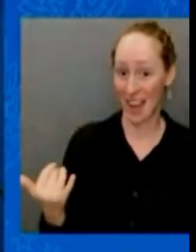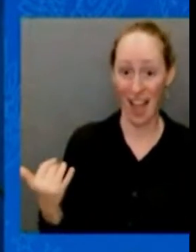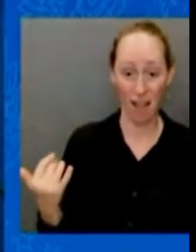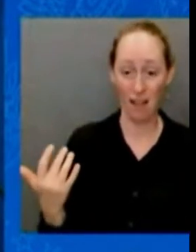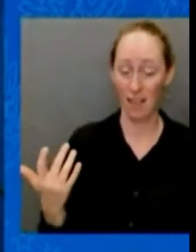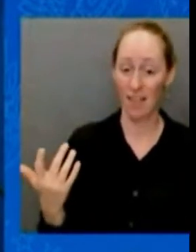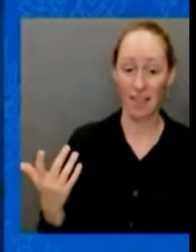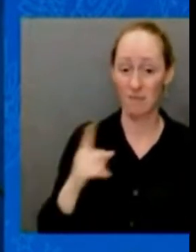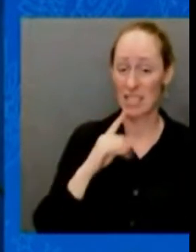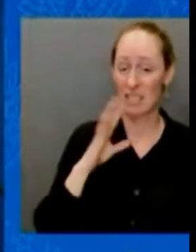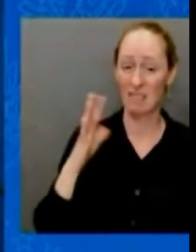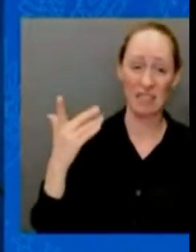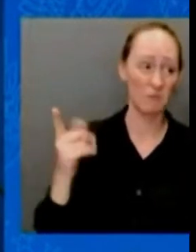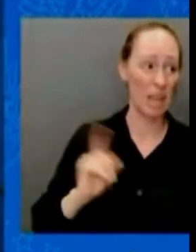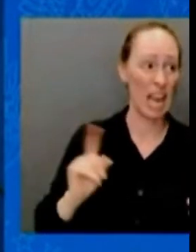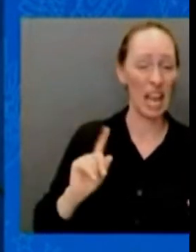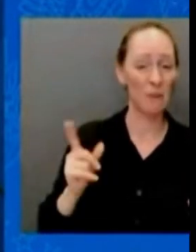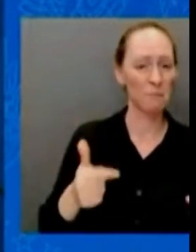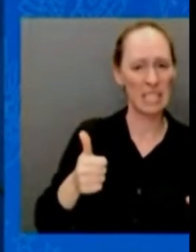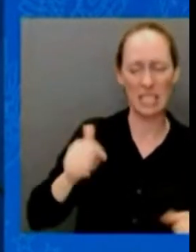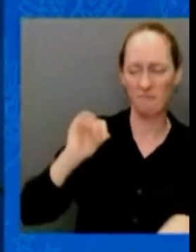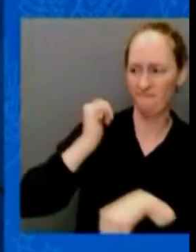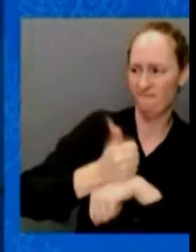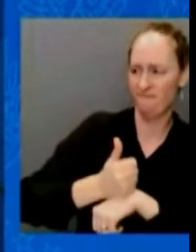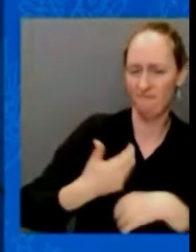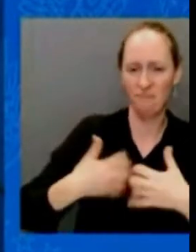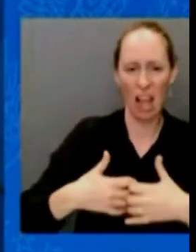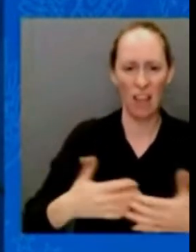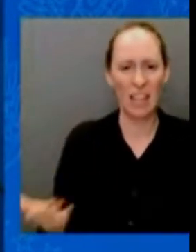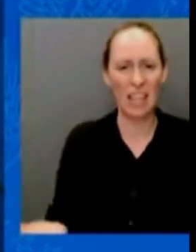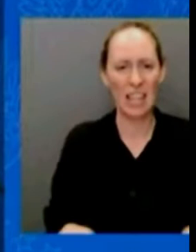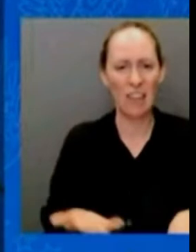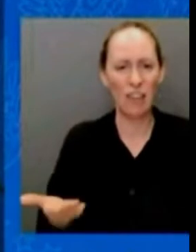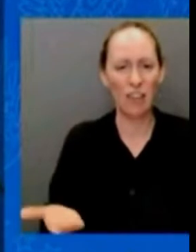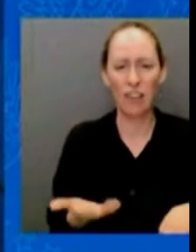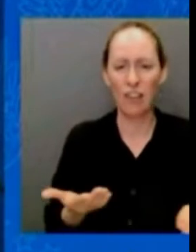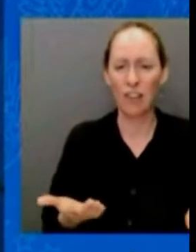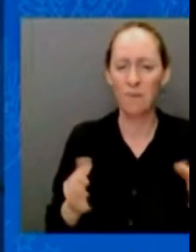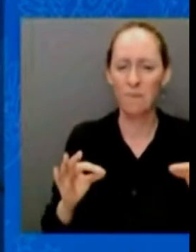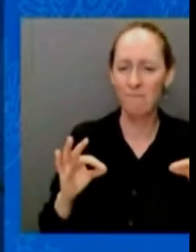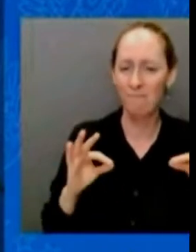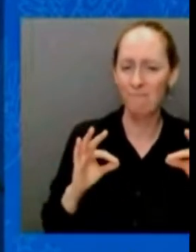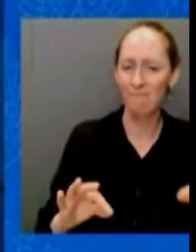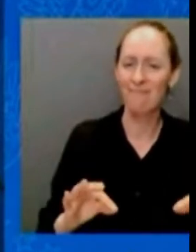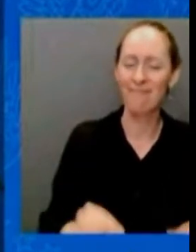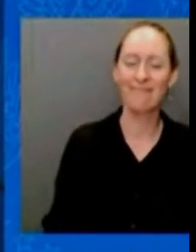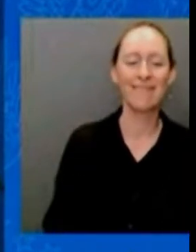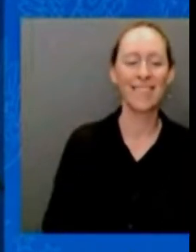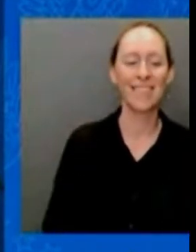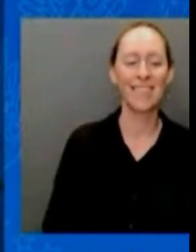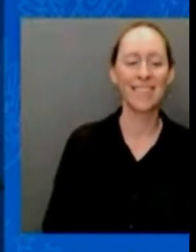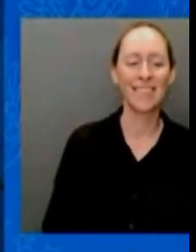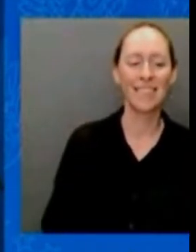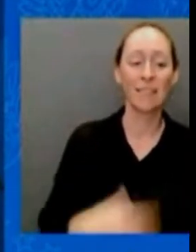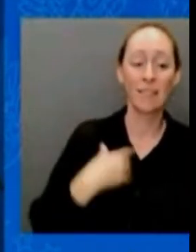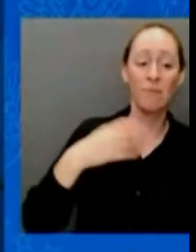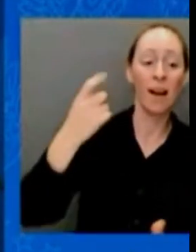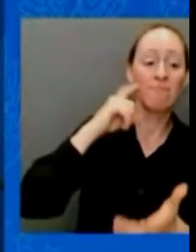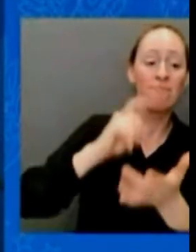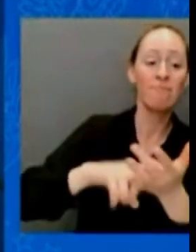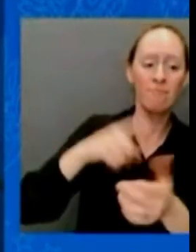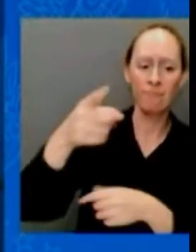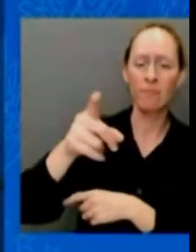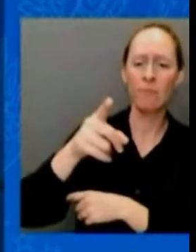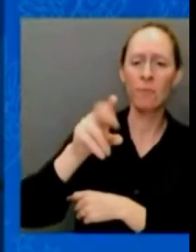executive, Center State CEO Rob Simpson, Building Trades President Greg Lancet,